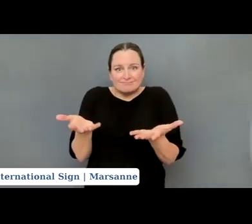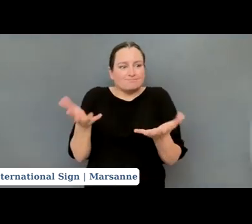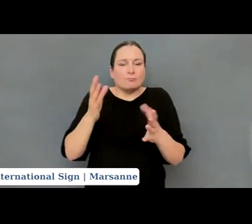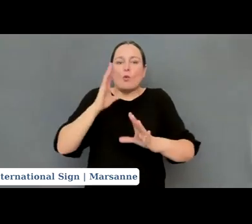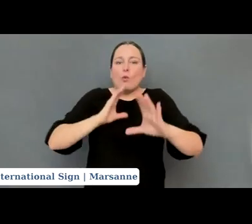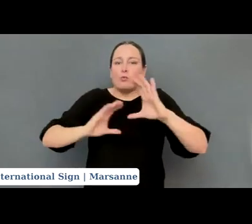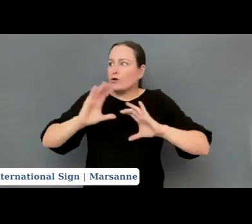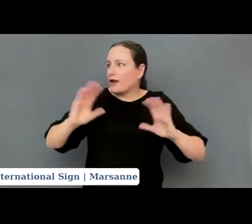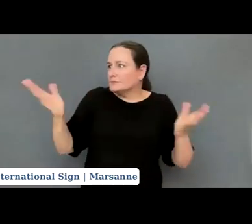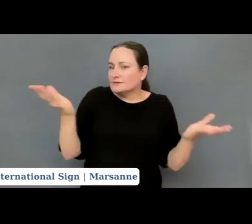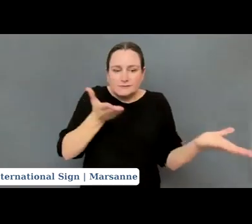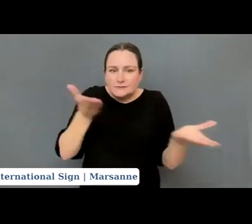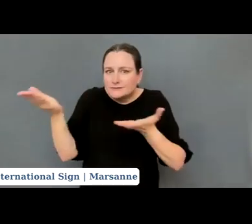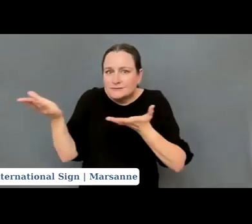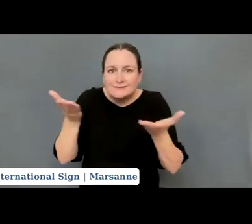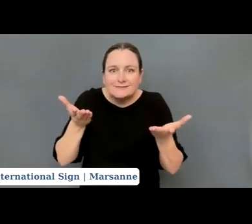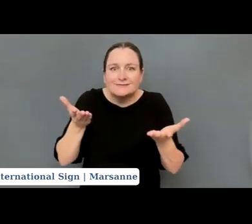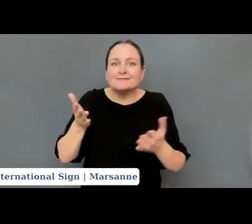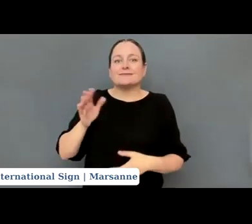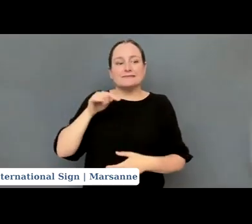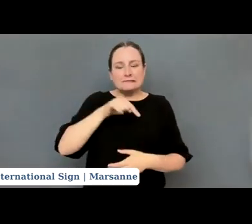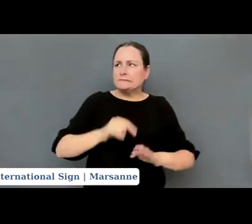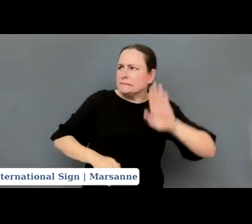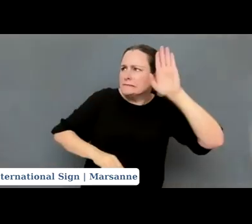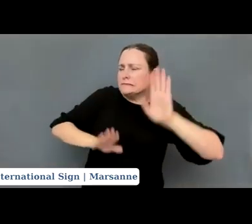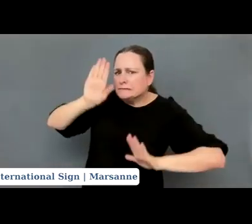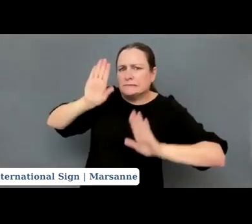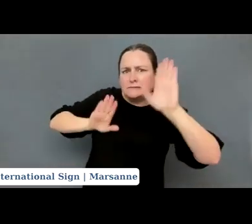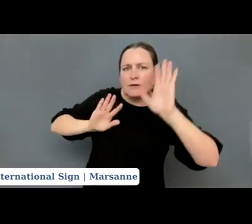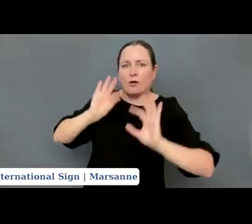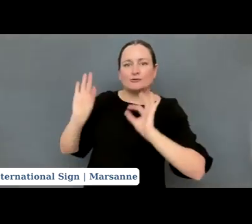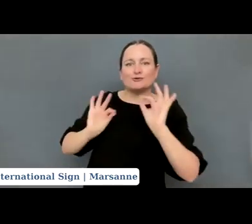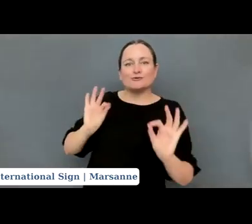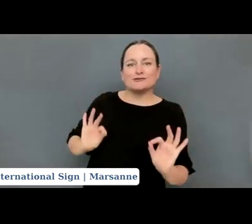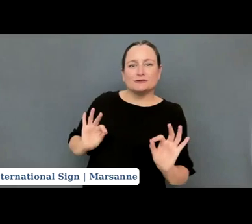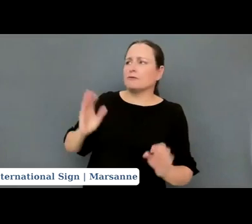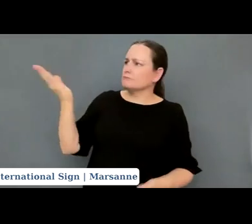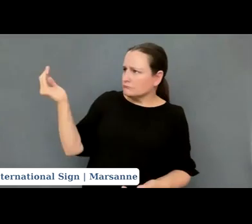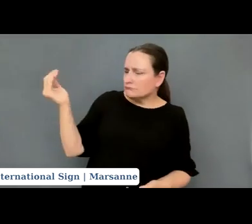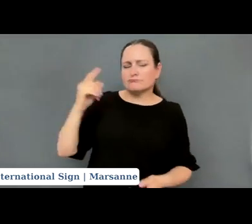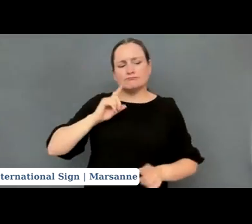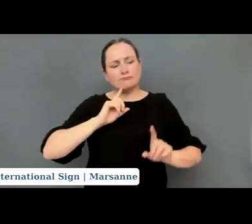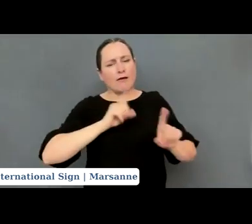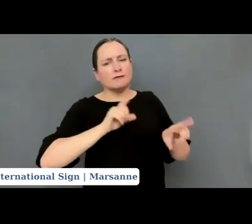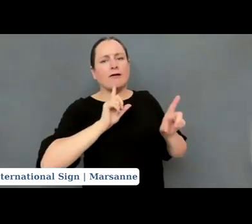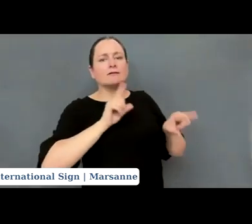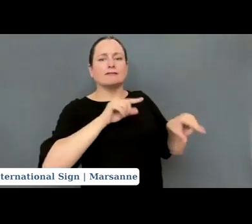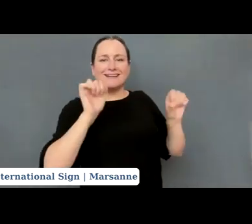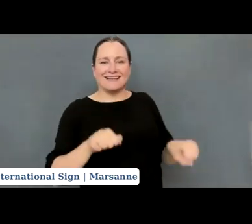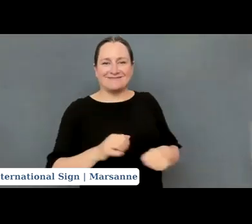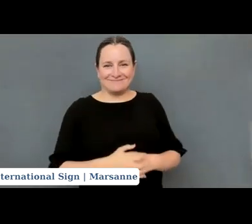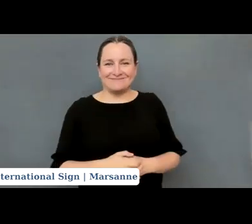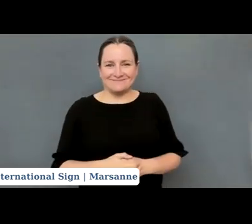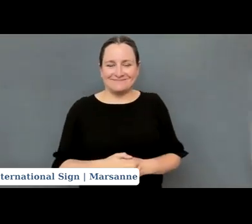why somebody is receiving a subsidy, or which are the